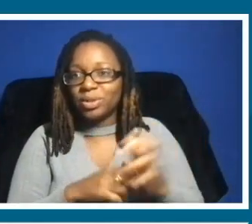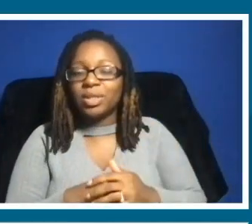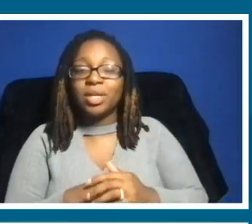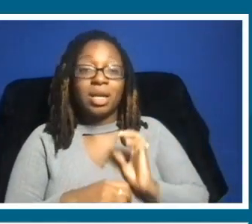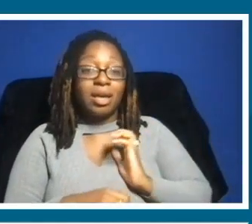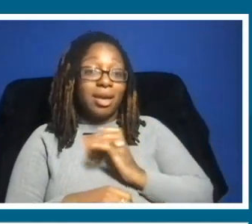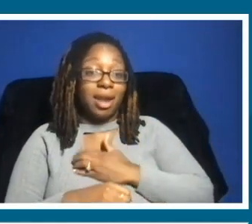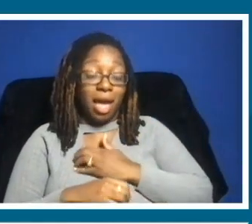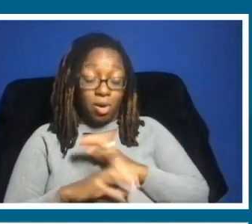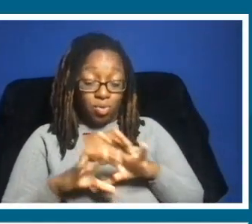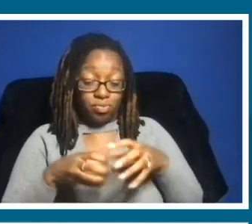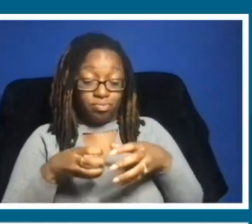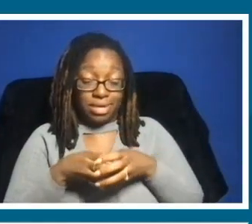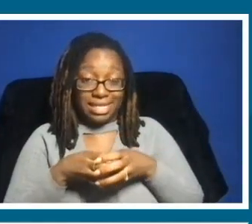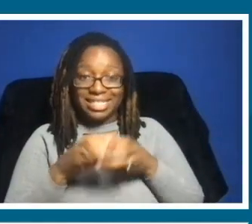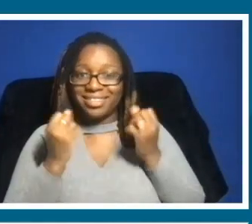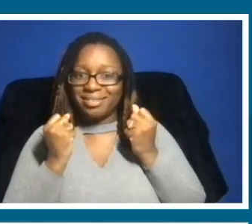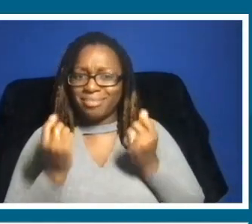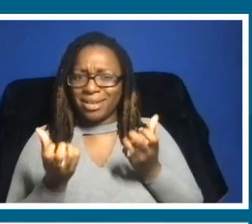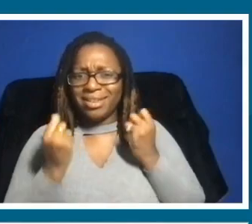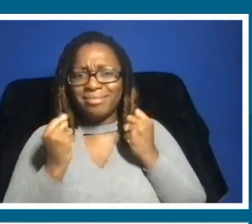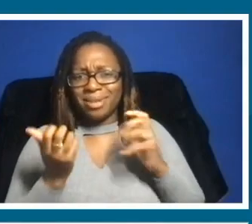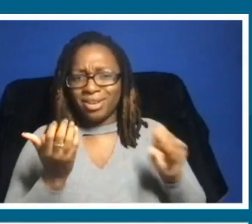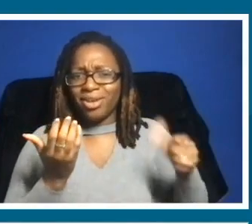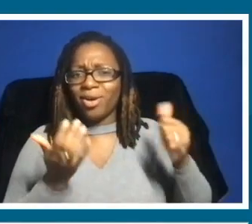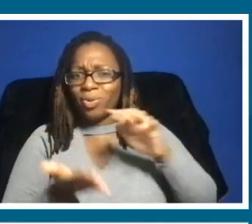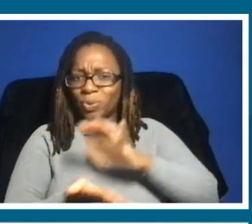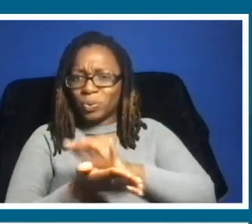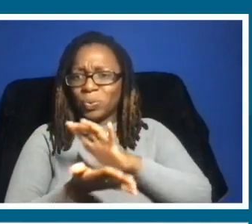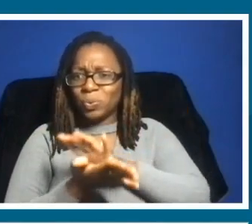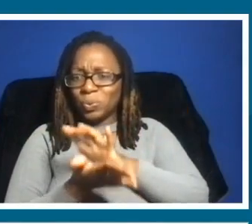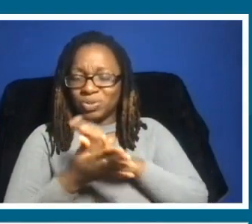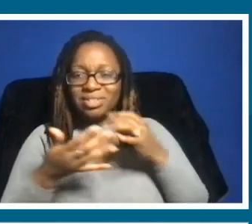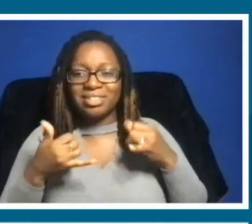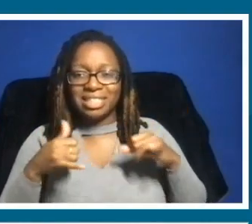space, many of our schools still are